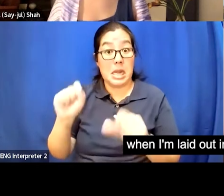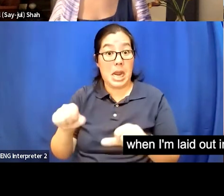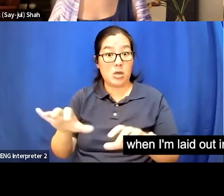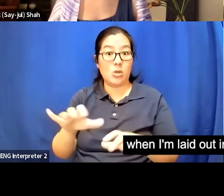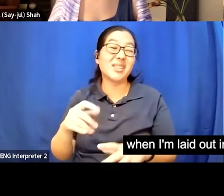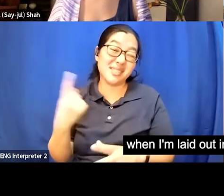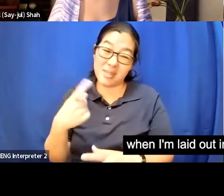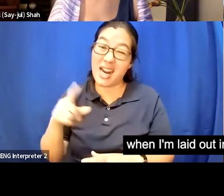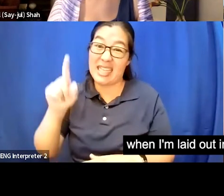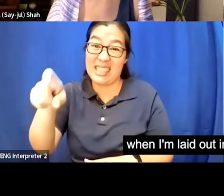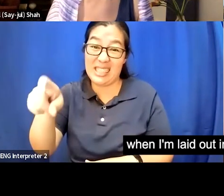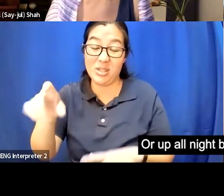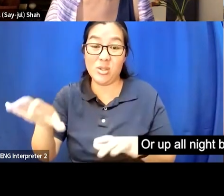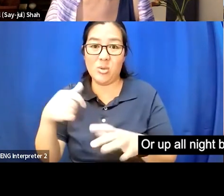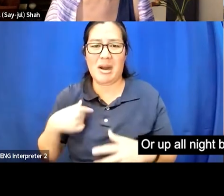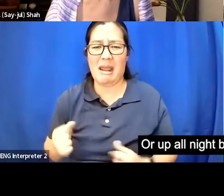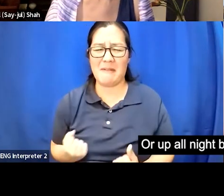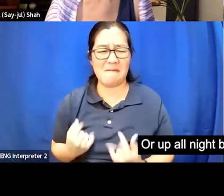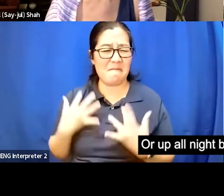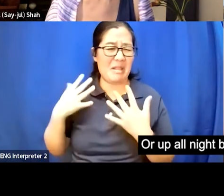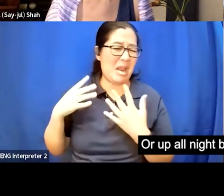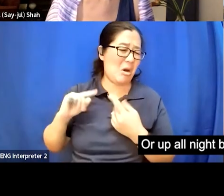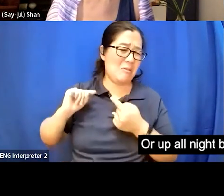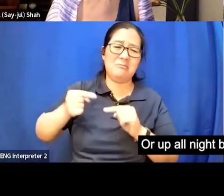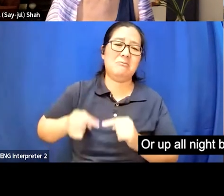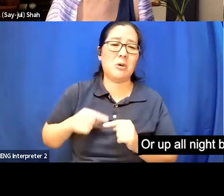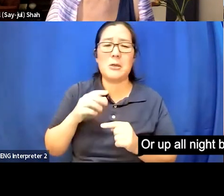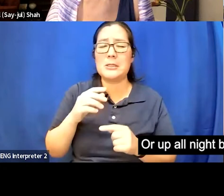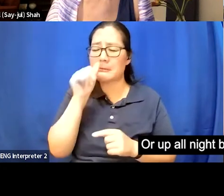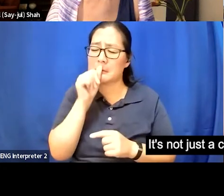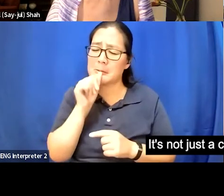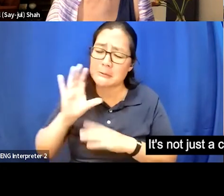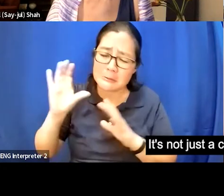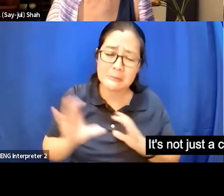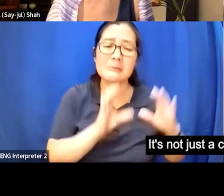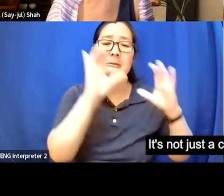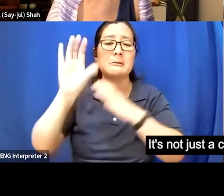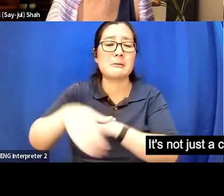out in bed in a flare up or up all night because of pain.